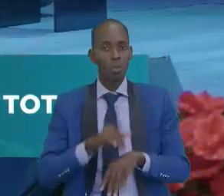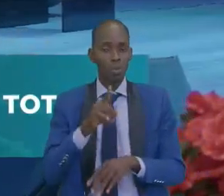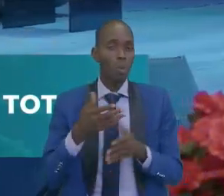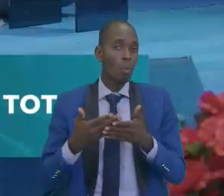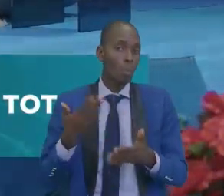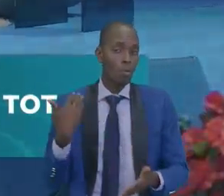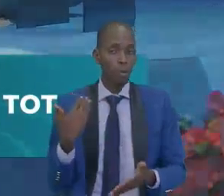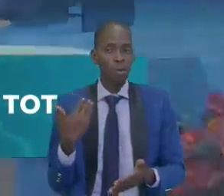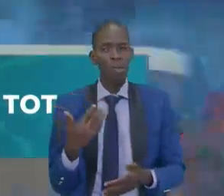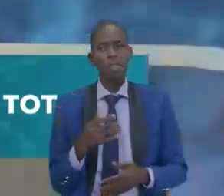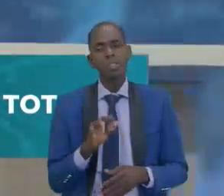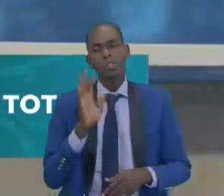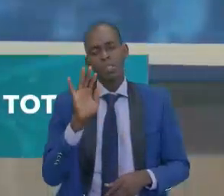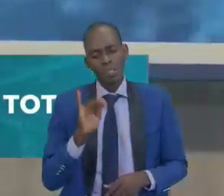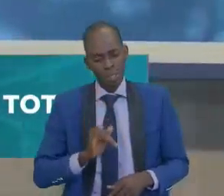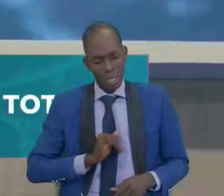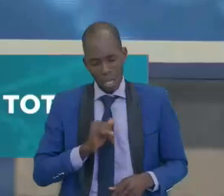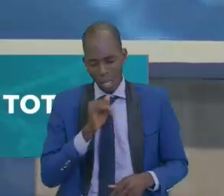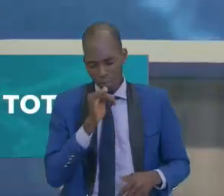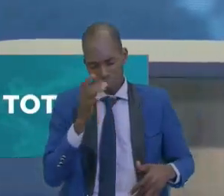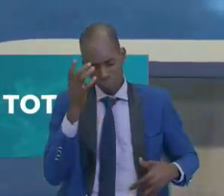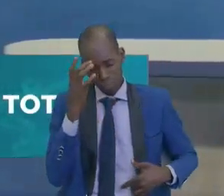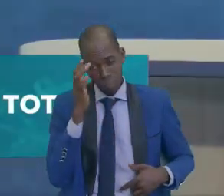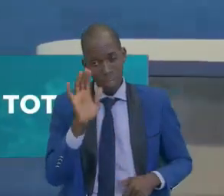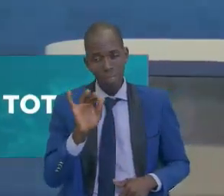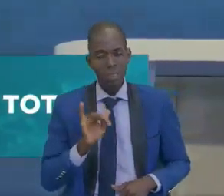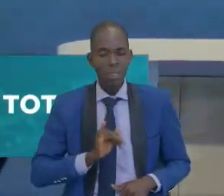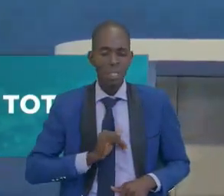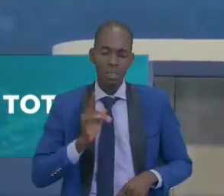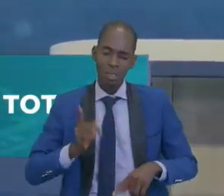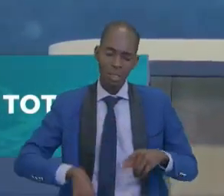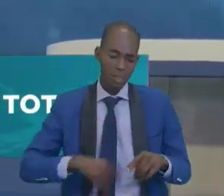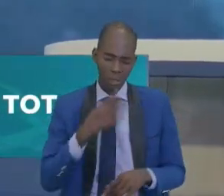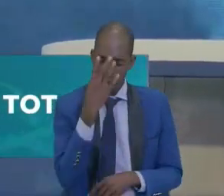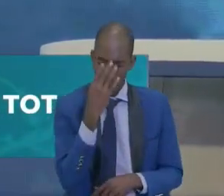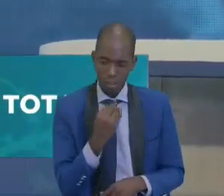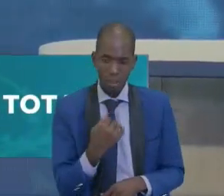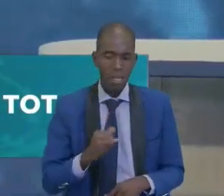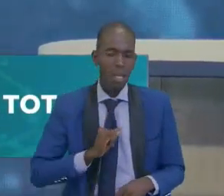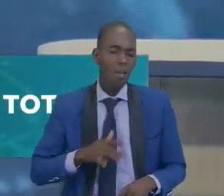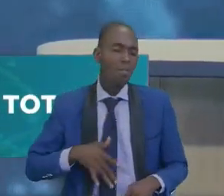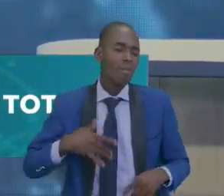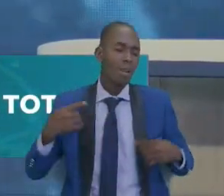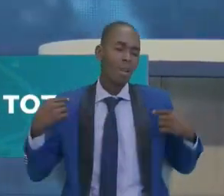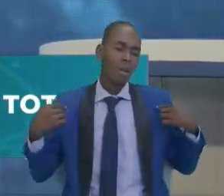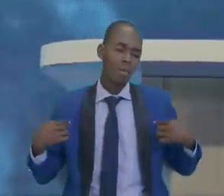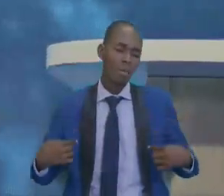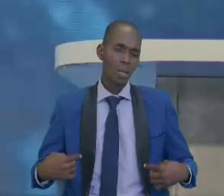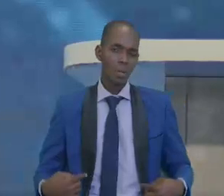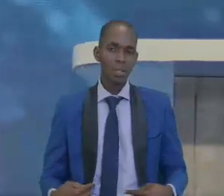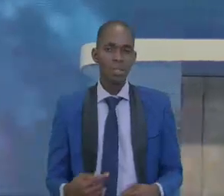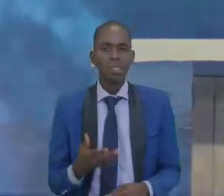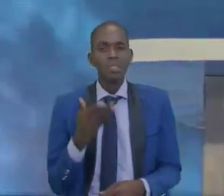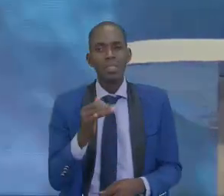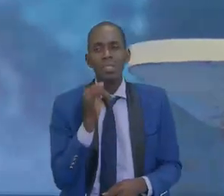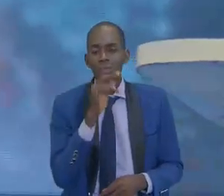I am sick. I cannot sleep. I feel pain. there is no